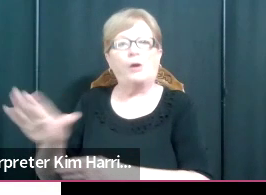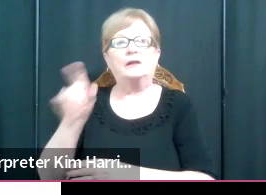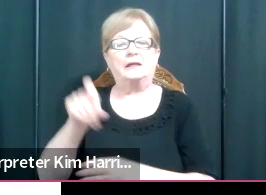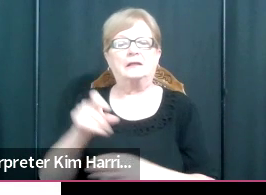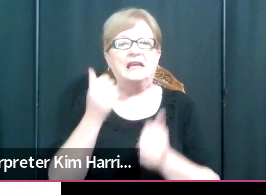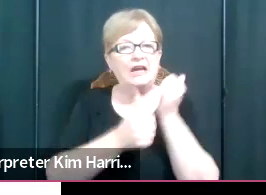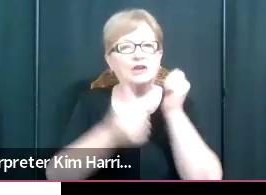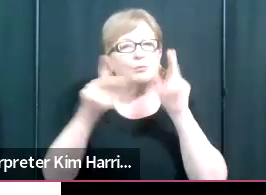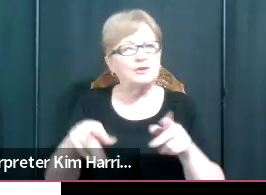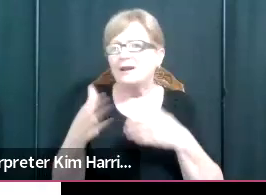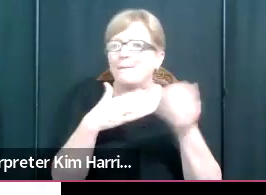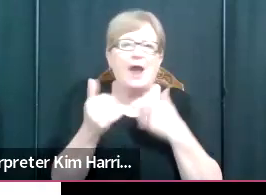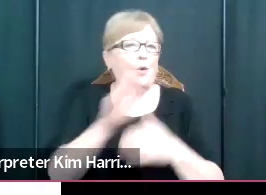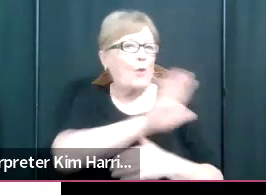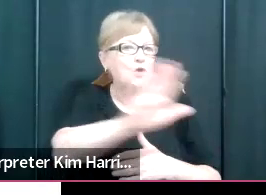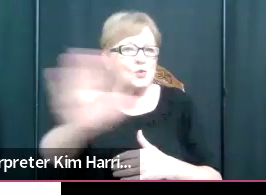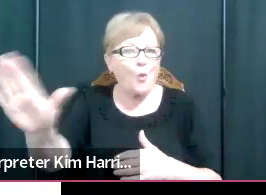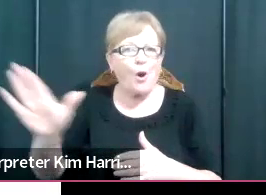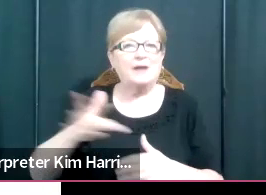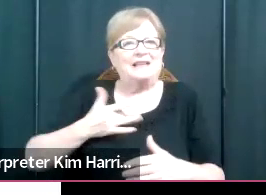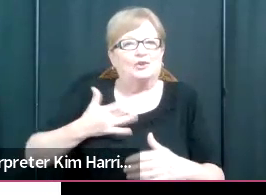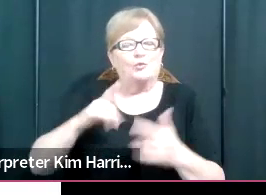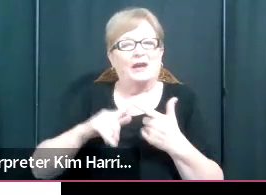no matter what their sensory needs are.